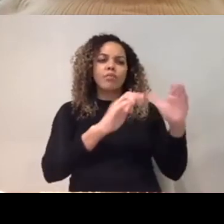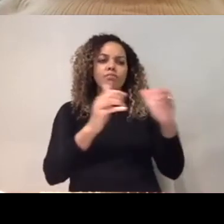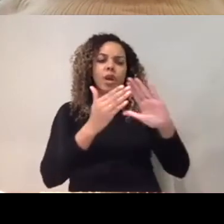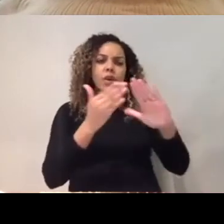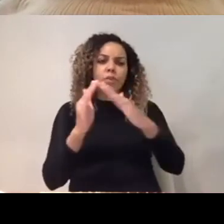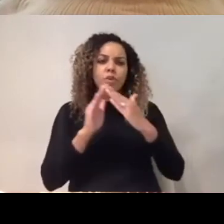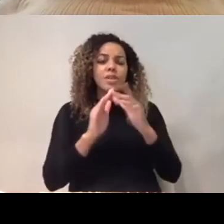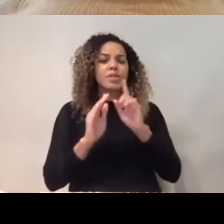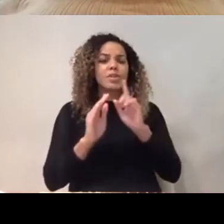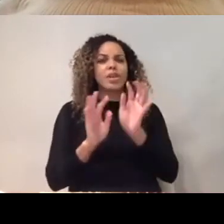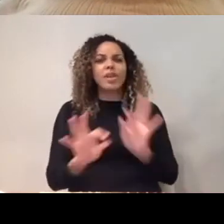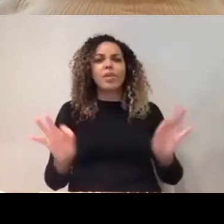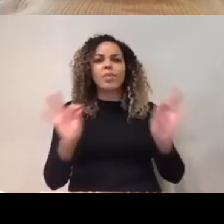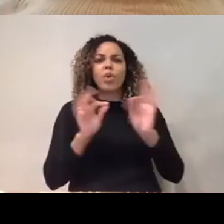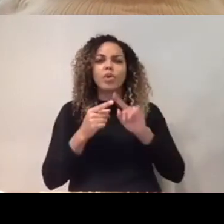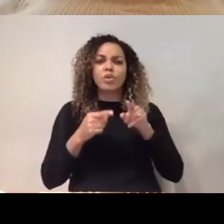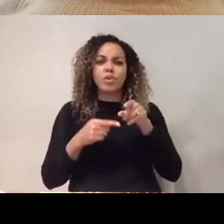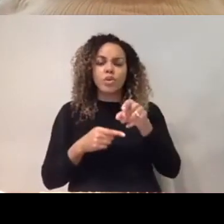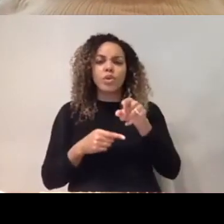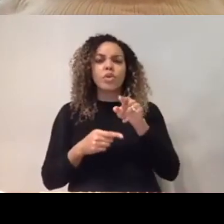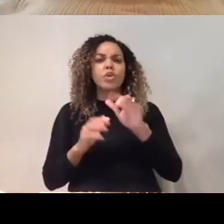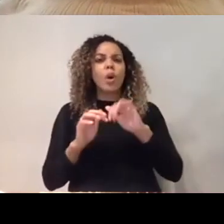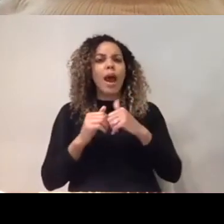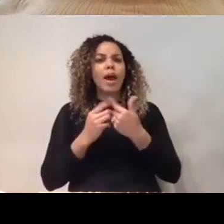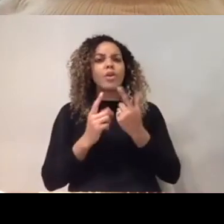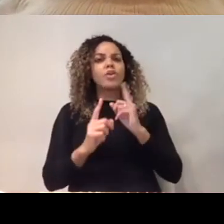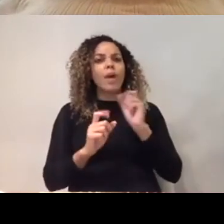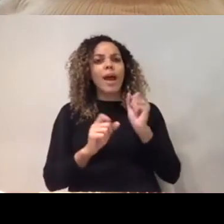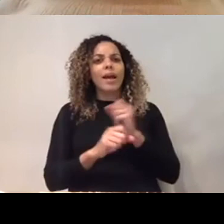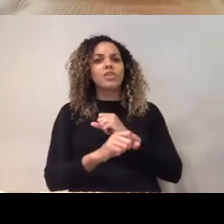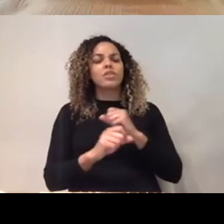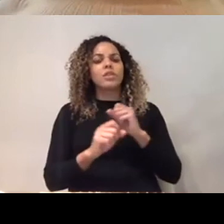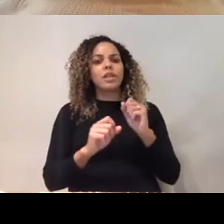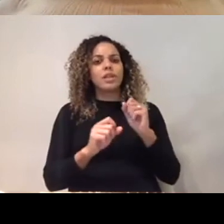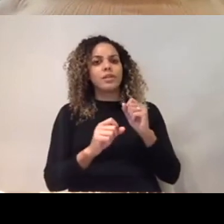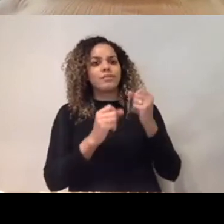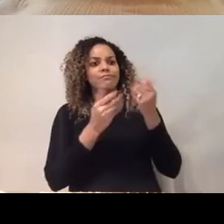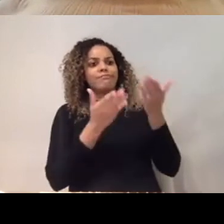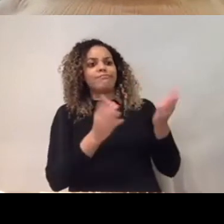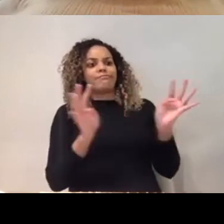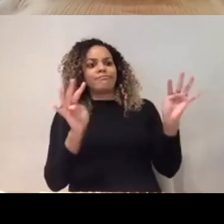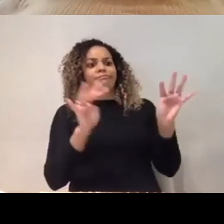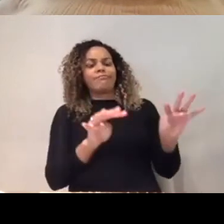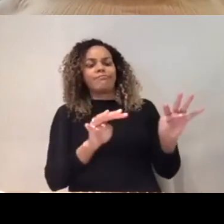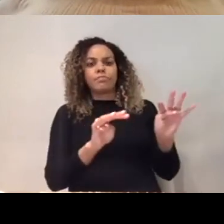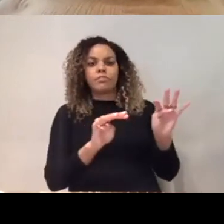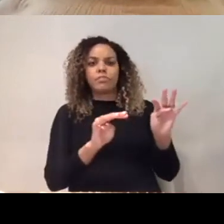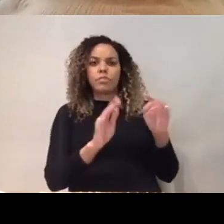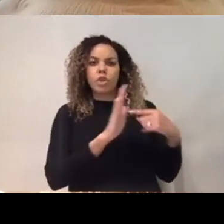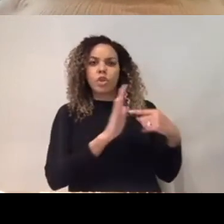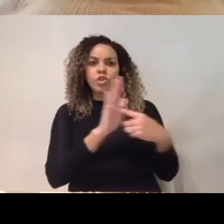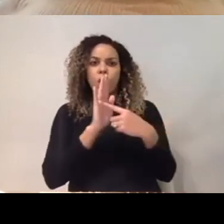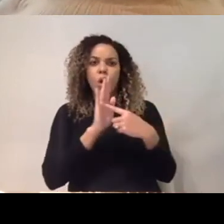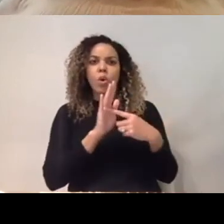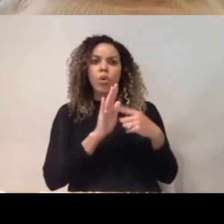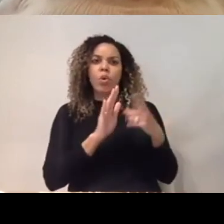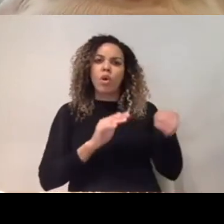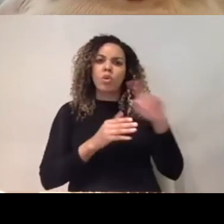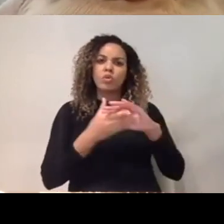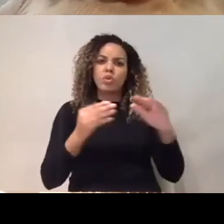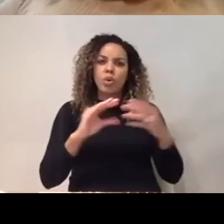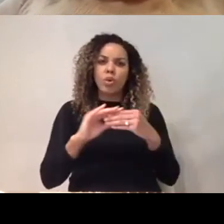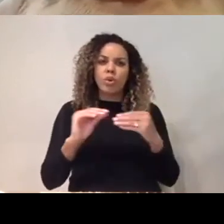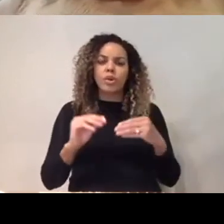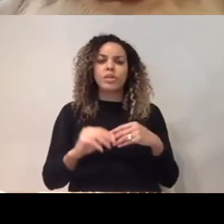spotlight on kind of stories that aren't typically written? I mean, what I try to do